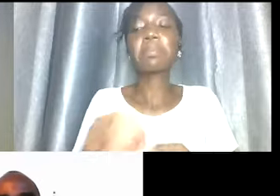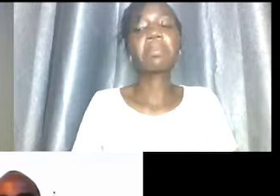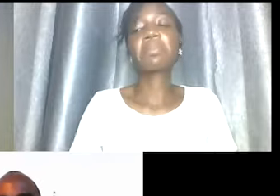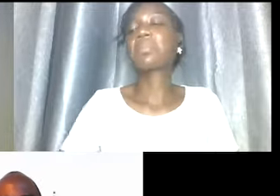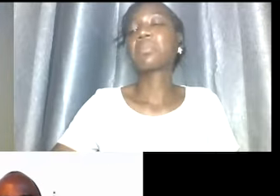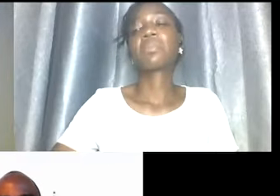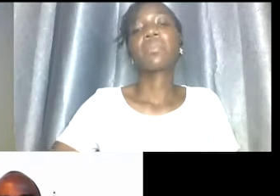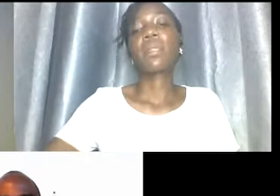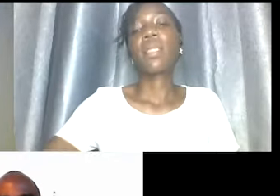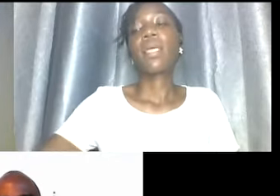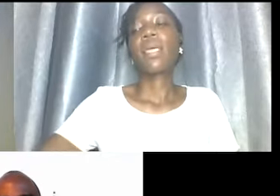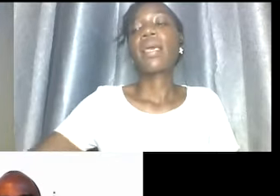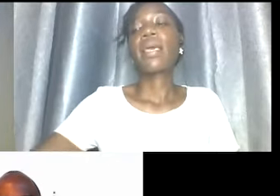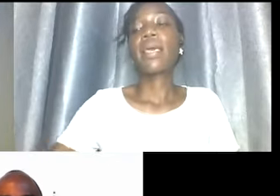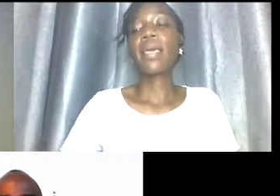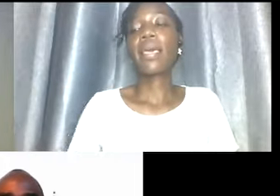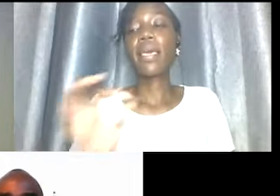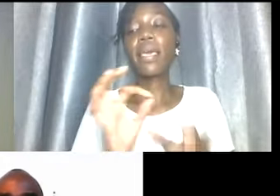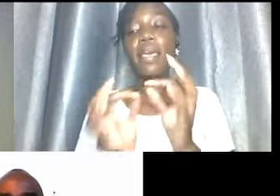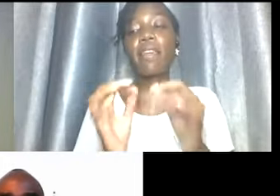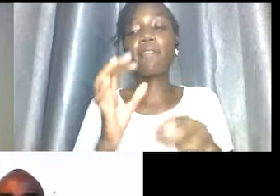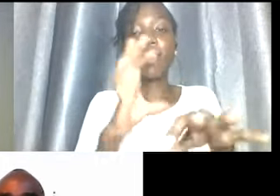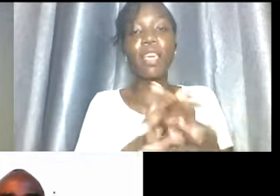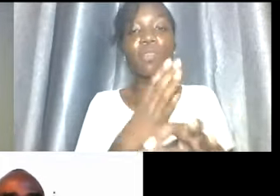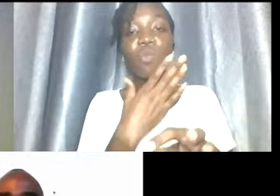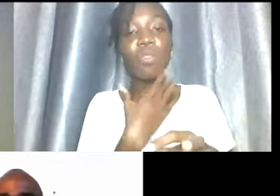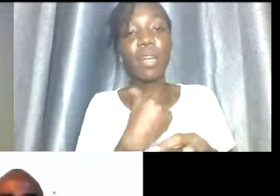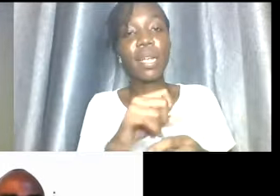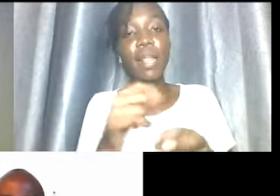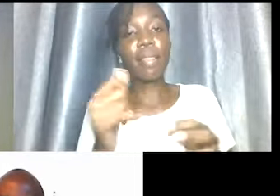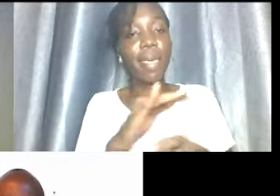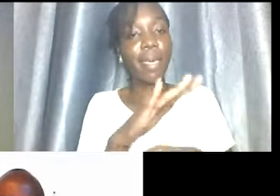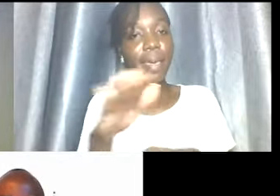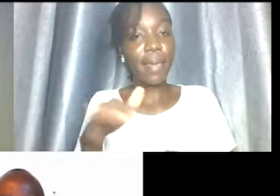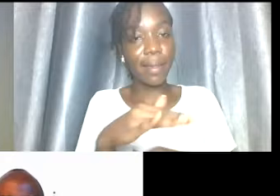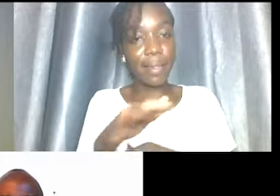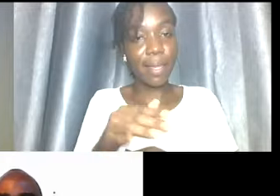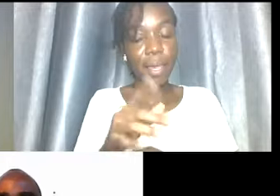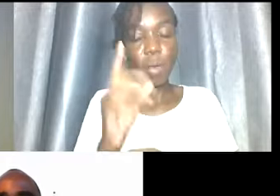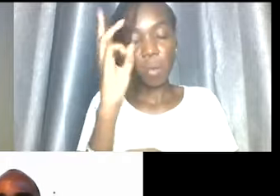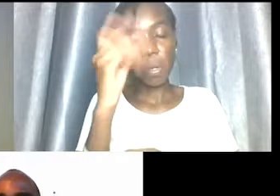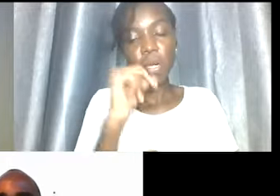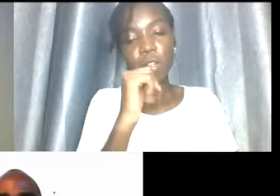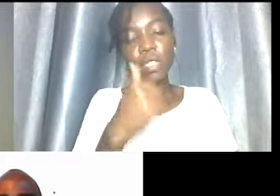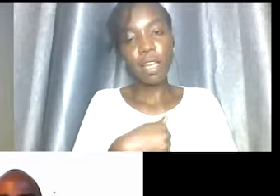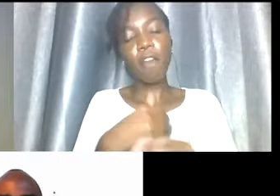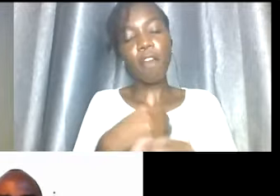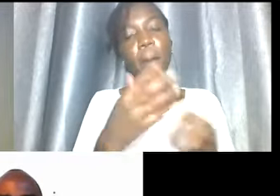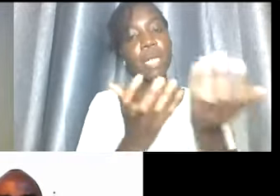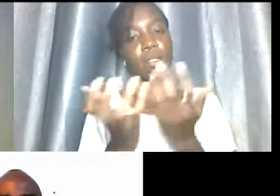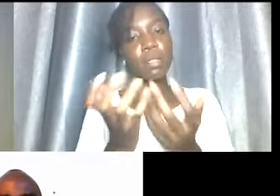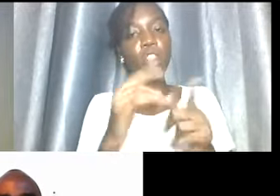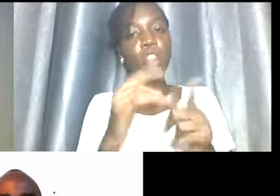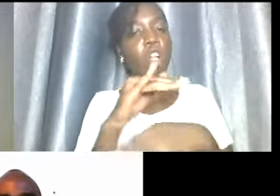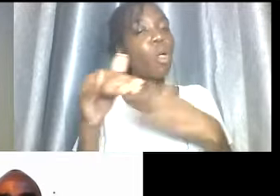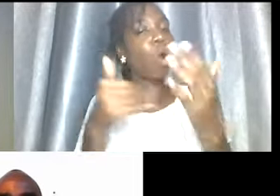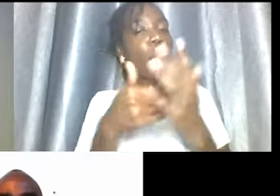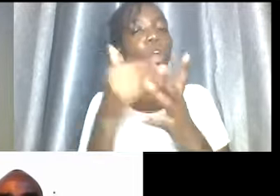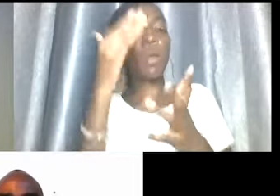found wanting in the character area, you're not going to get businesses. And we all know how it is.